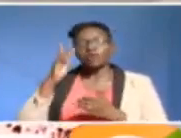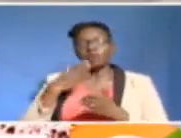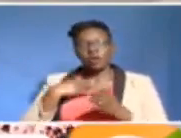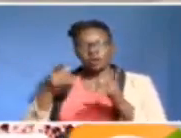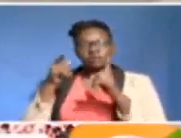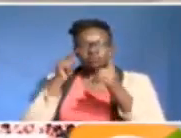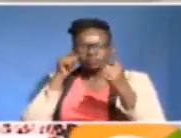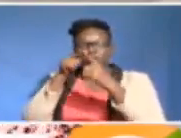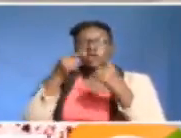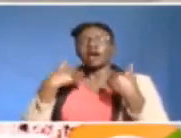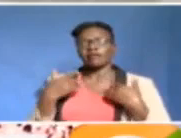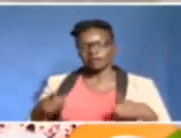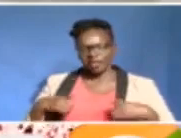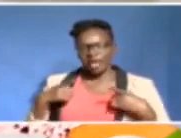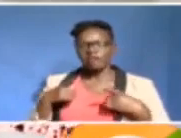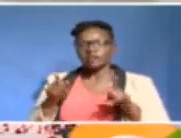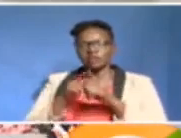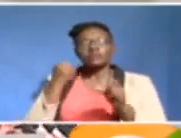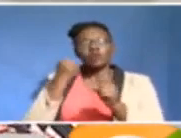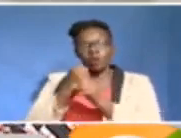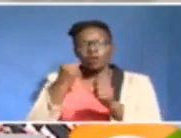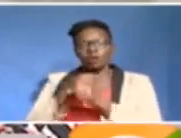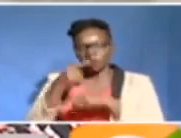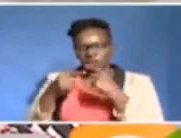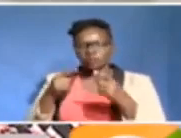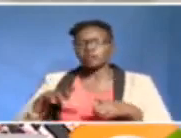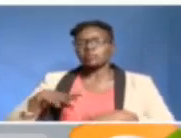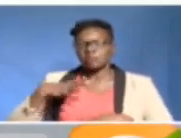working towards it, and I'm very proud of myself.